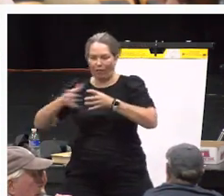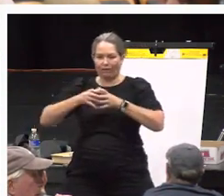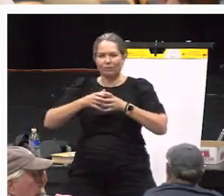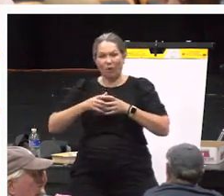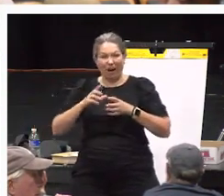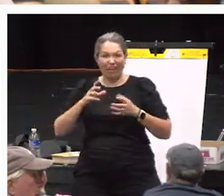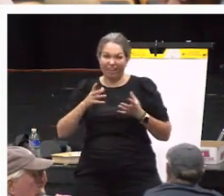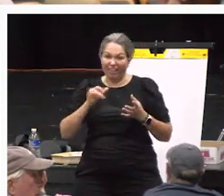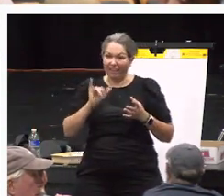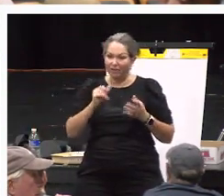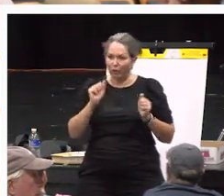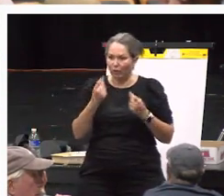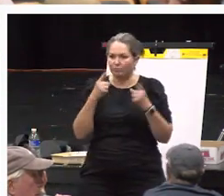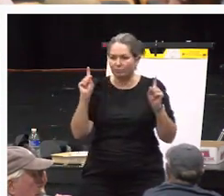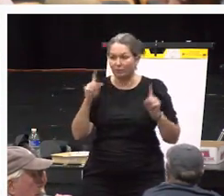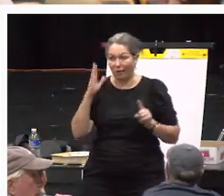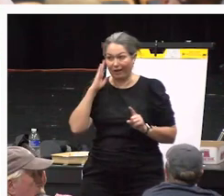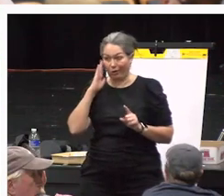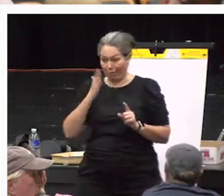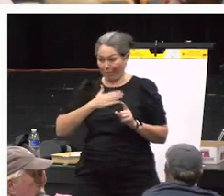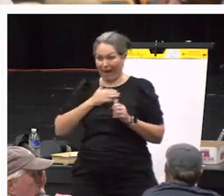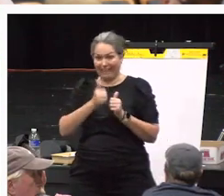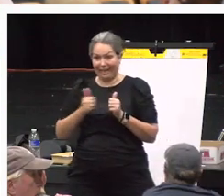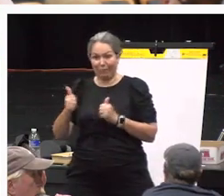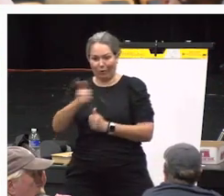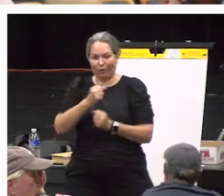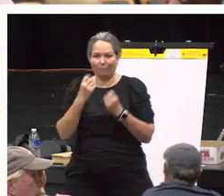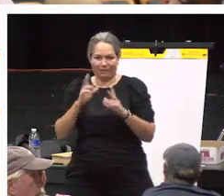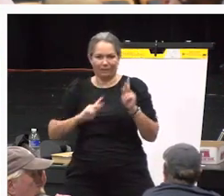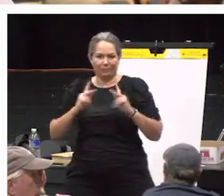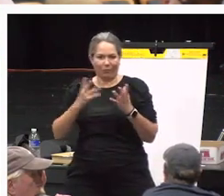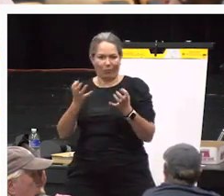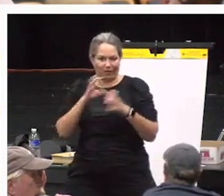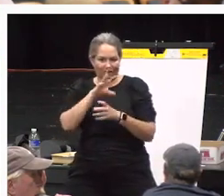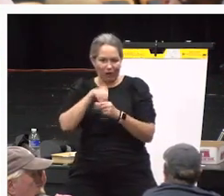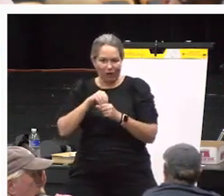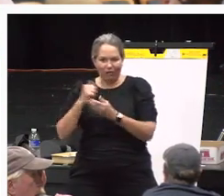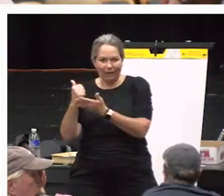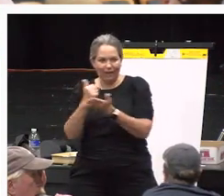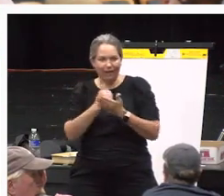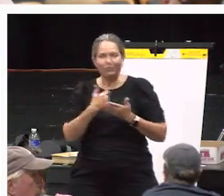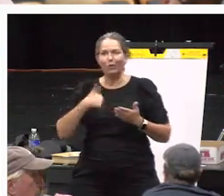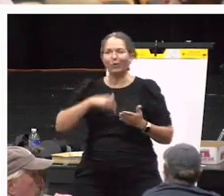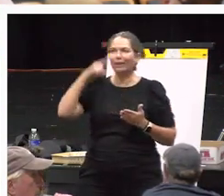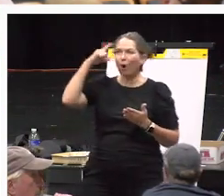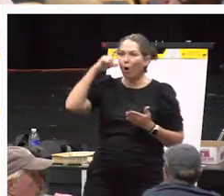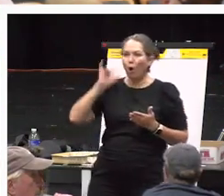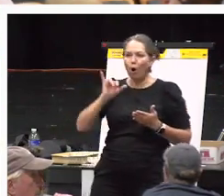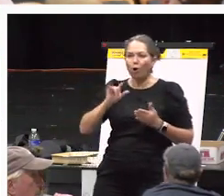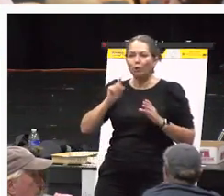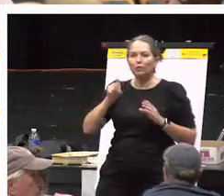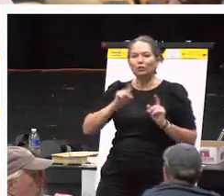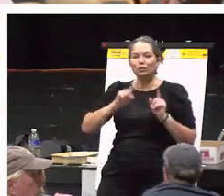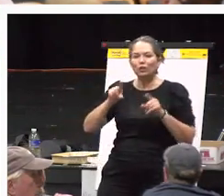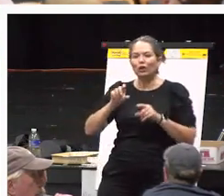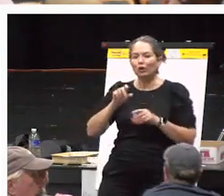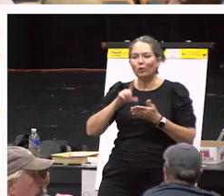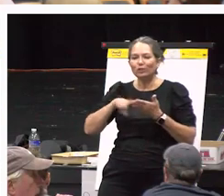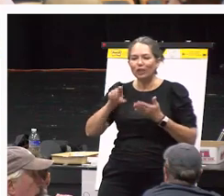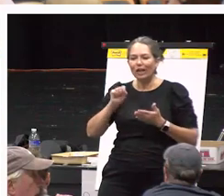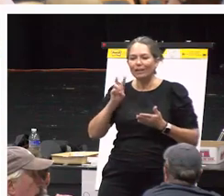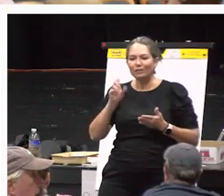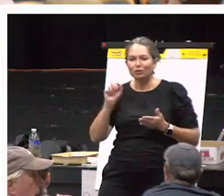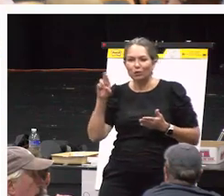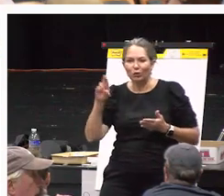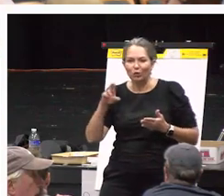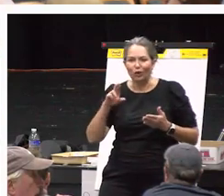help. I know in my neighborhood, we thought, oh, we should check the sewer grate and keep that clear, you know, but